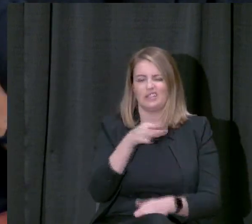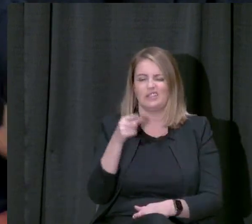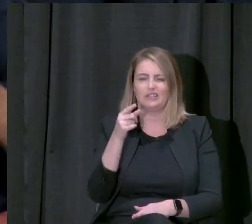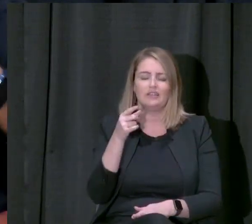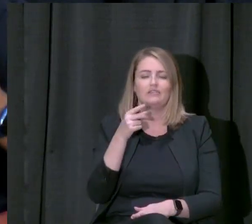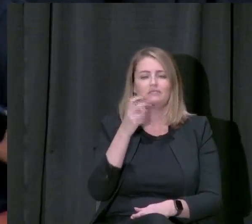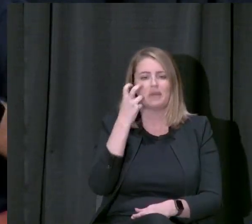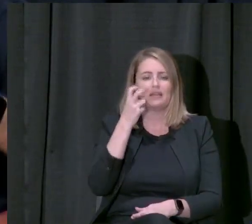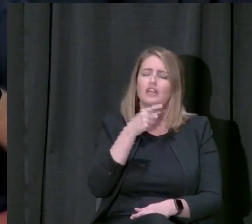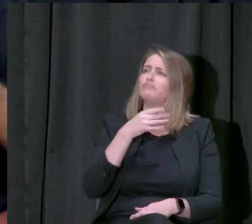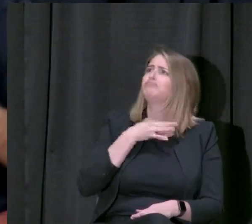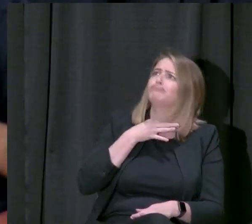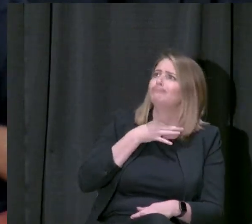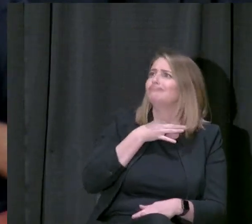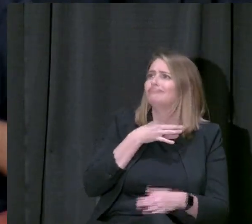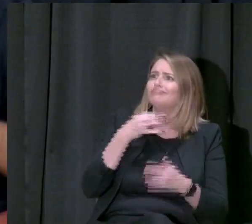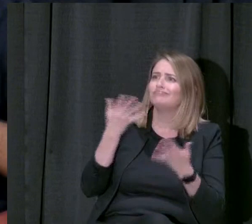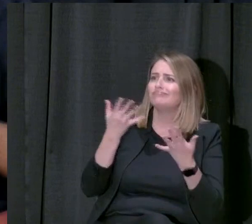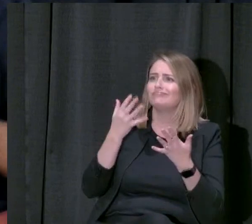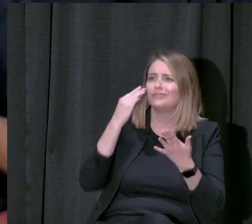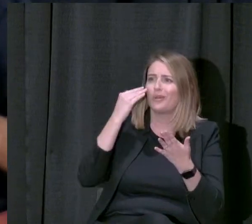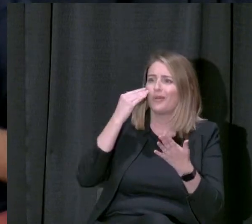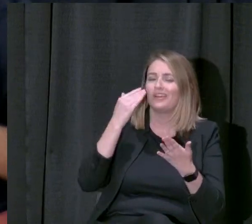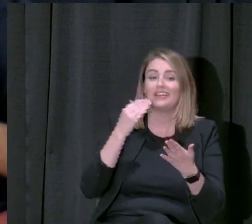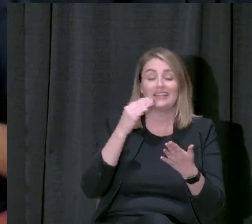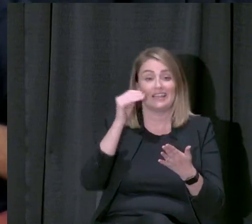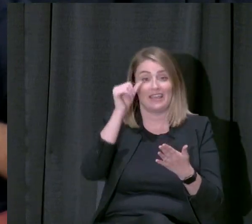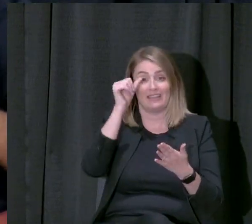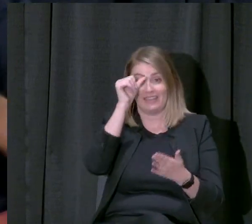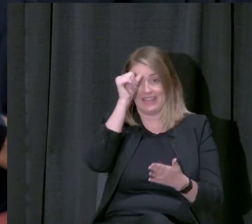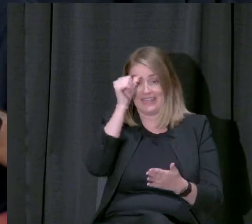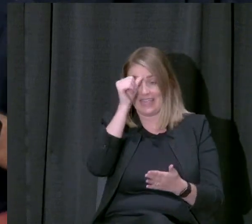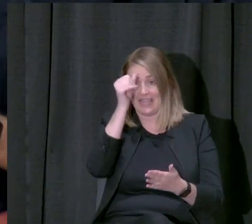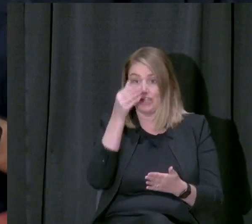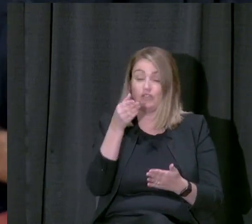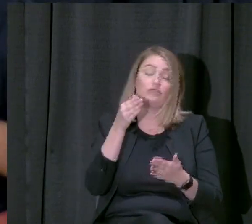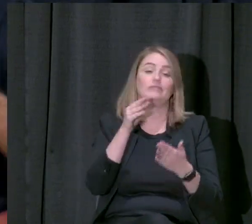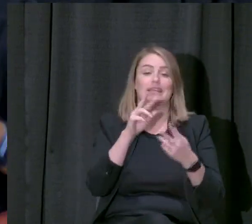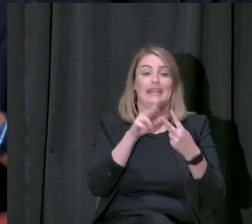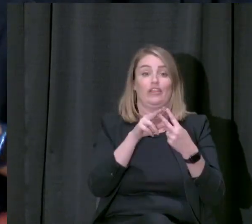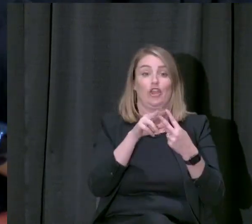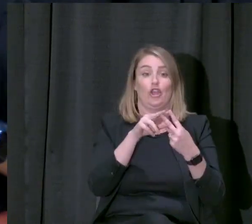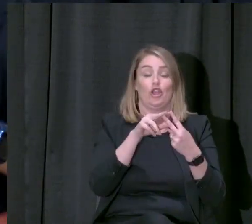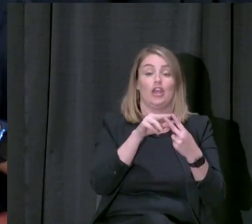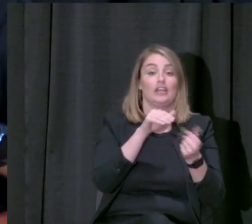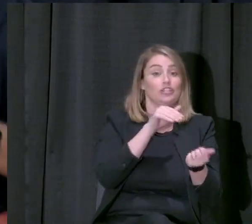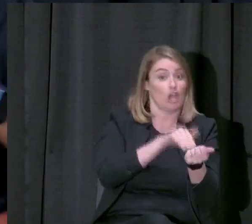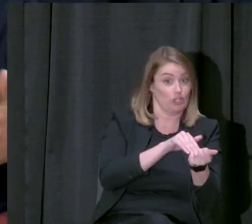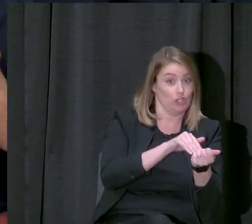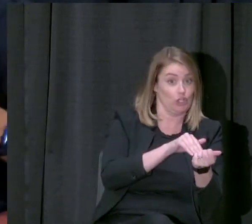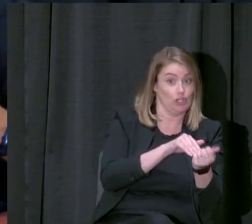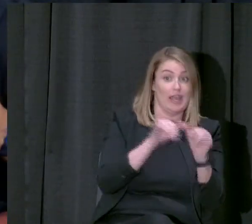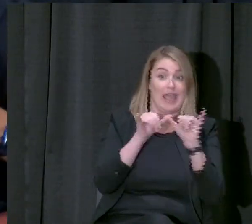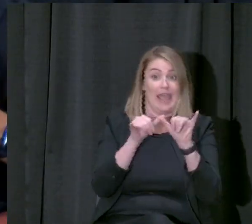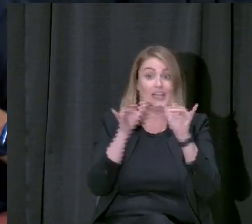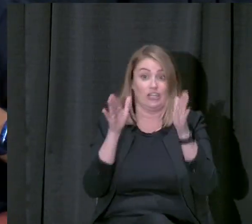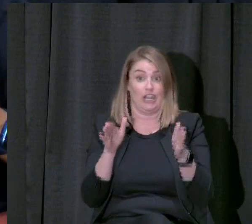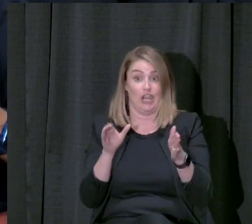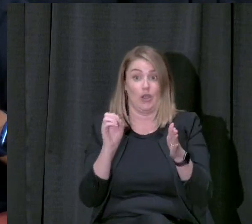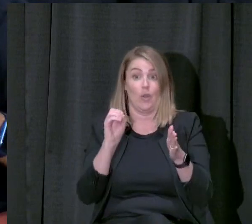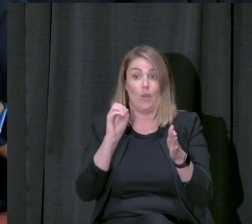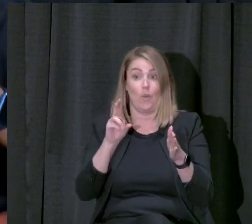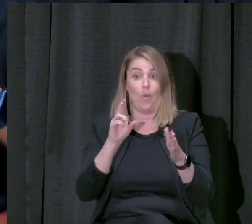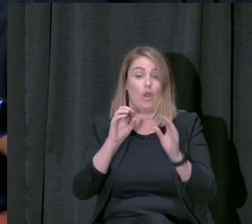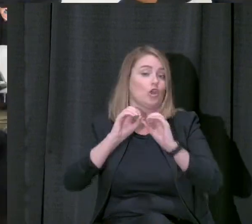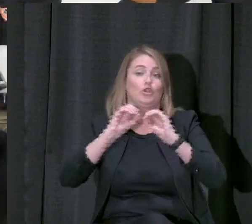wanted to know what it is, because in India, you either are a doctor or an engineer or you're a nobody. Well, that explains a